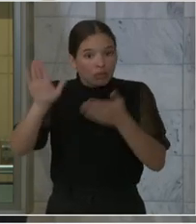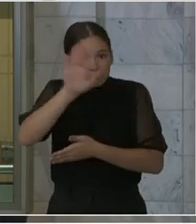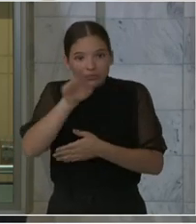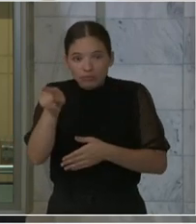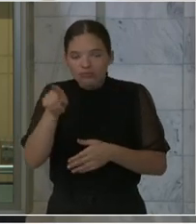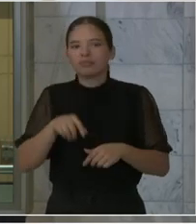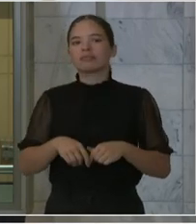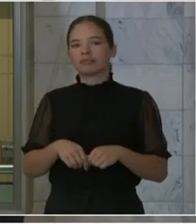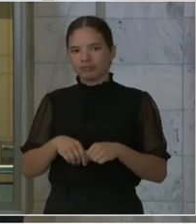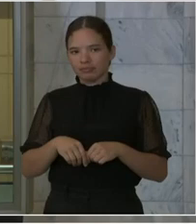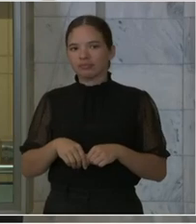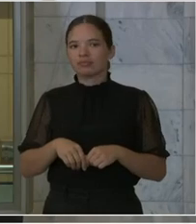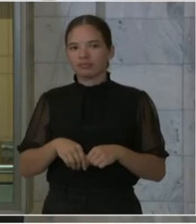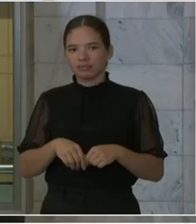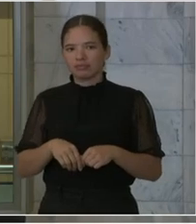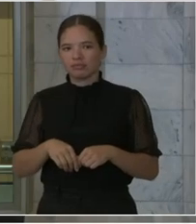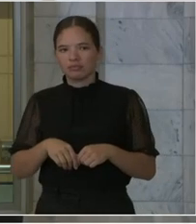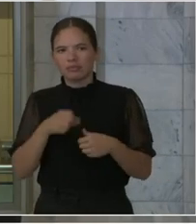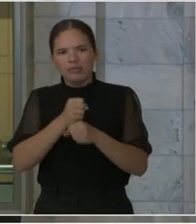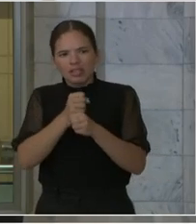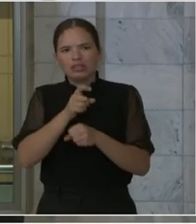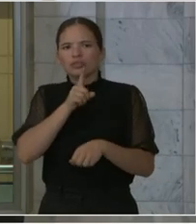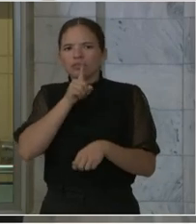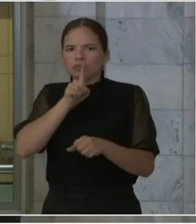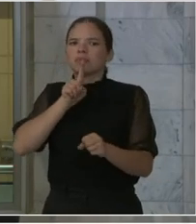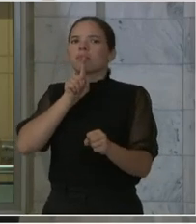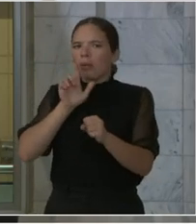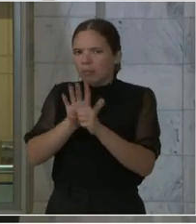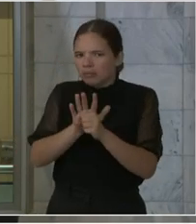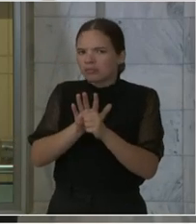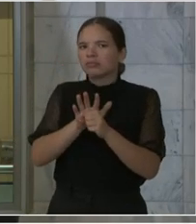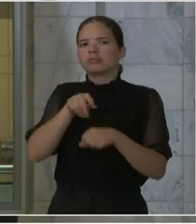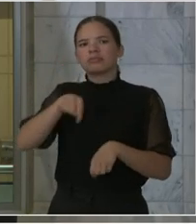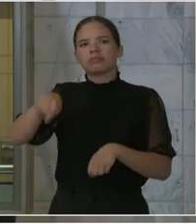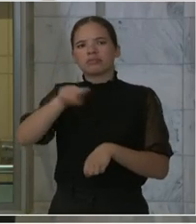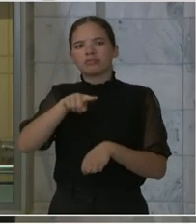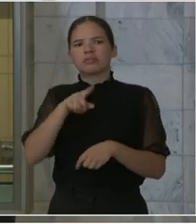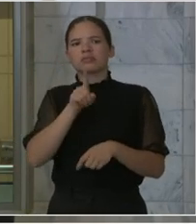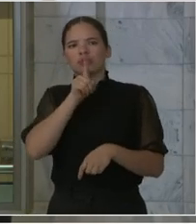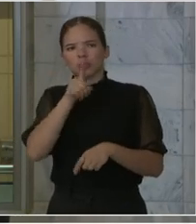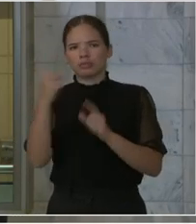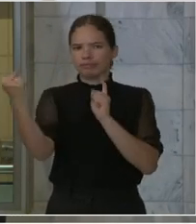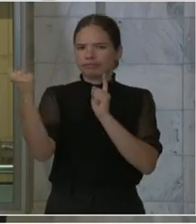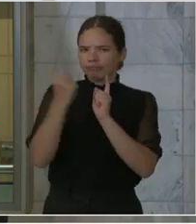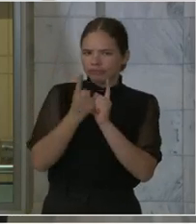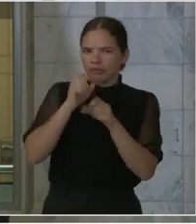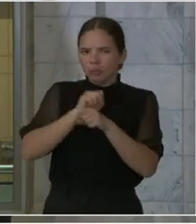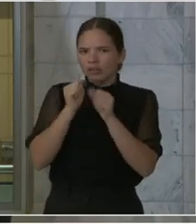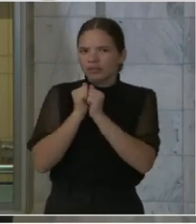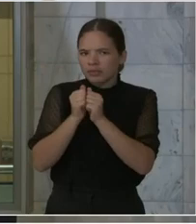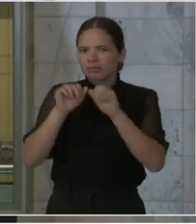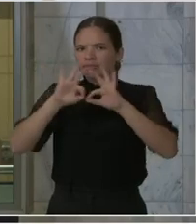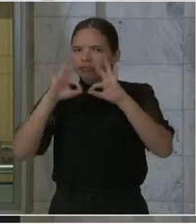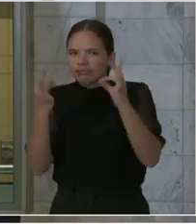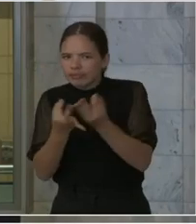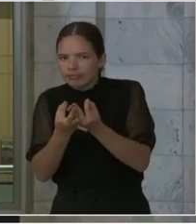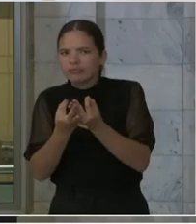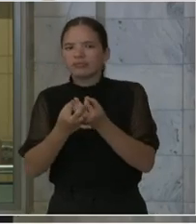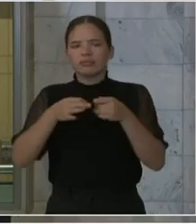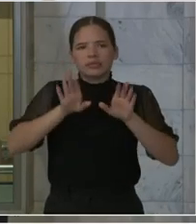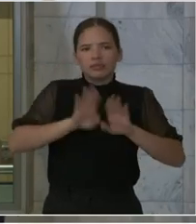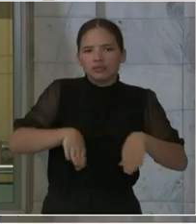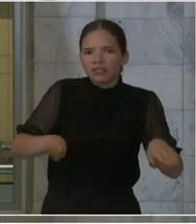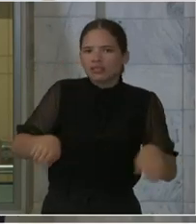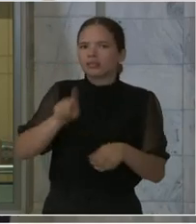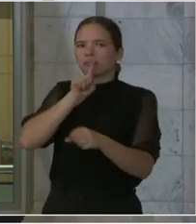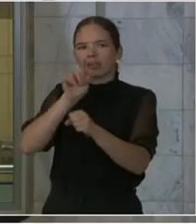really makes a commitment to making sure that when someone comes to work with our families and our children, they're committed to stay here because we're